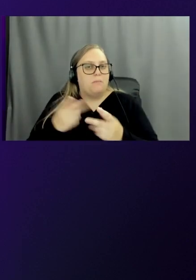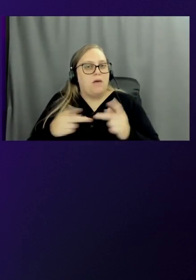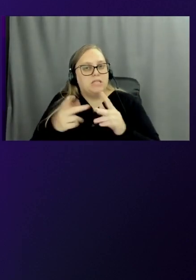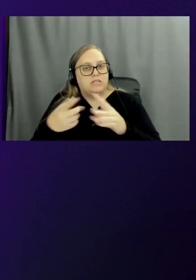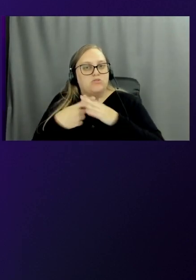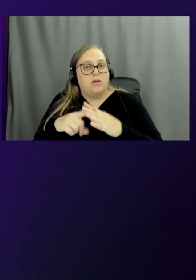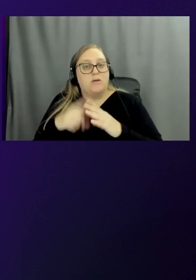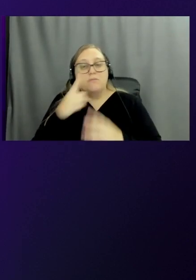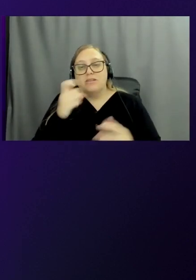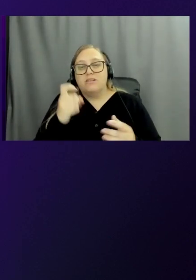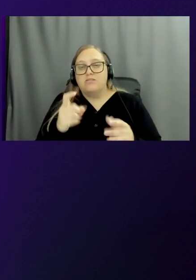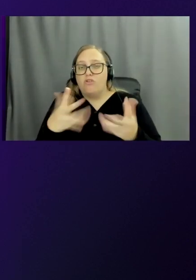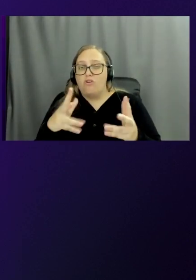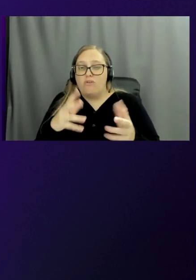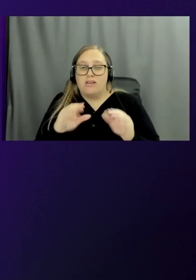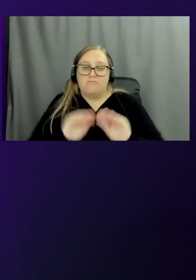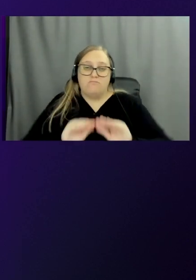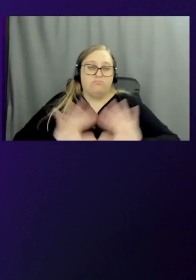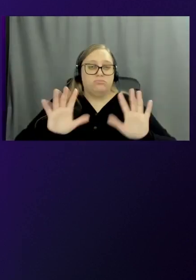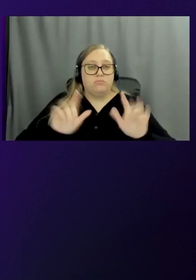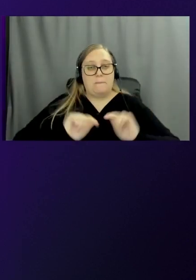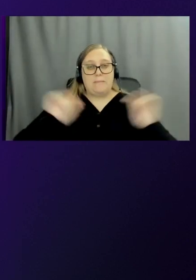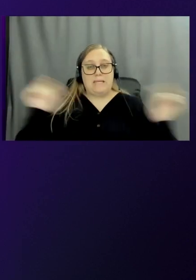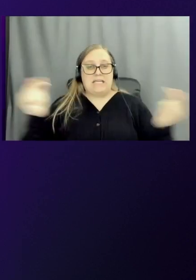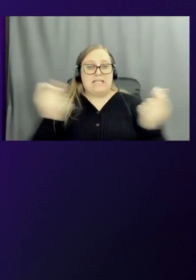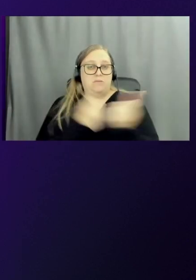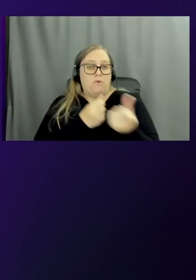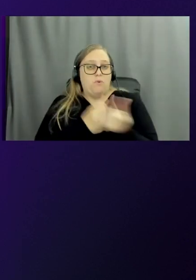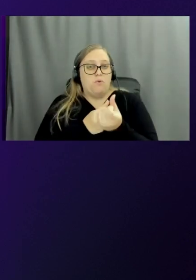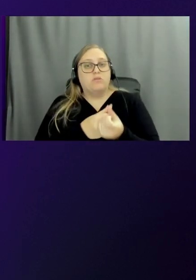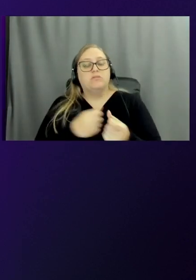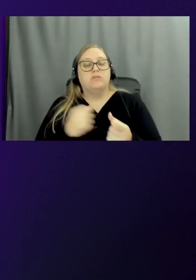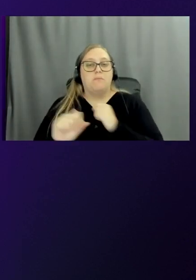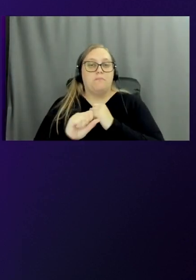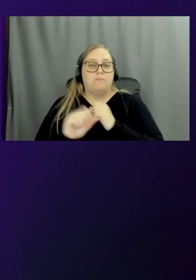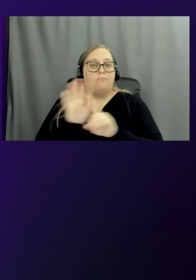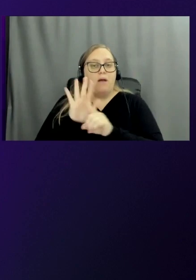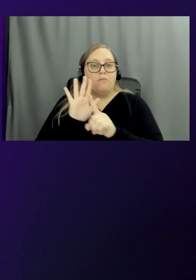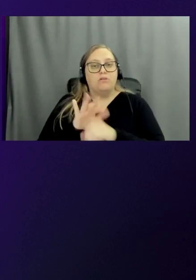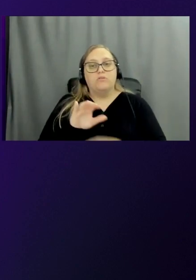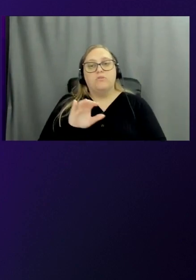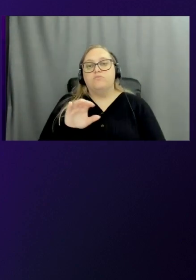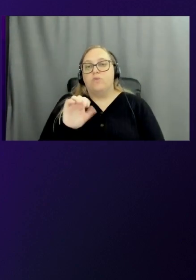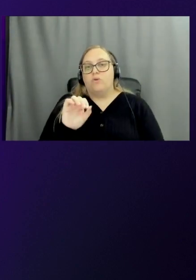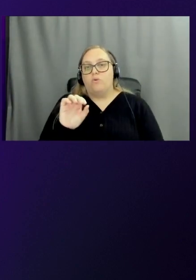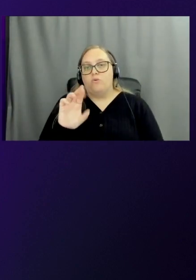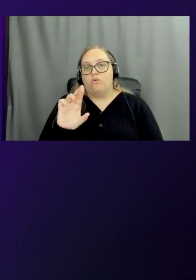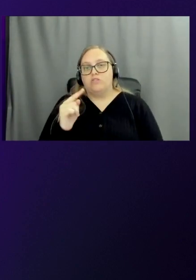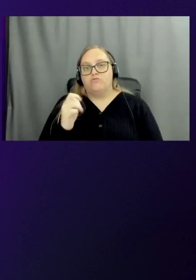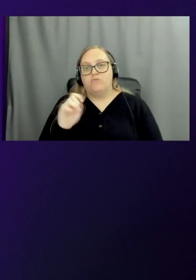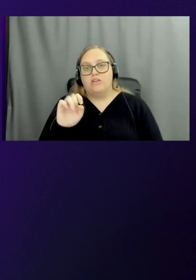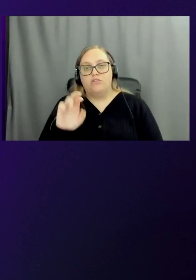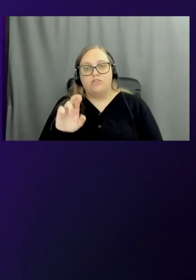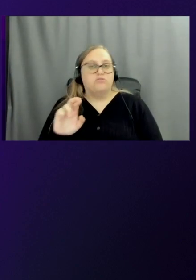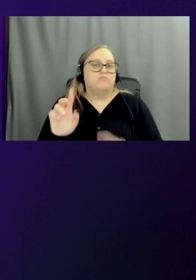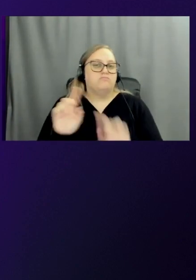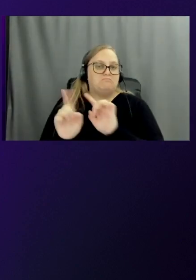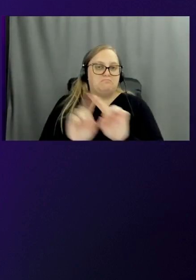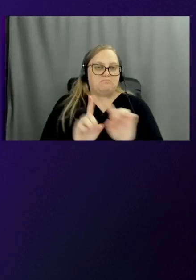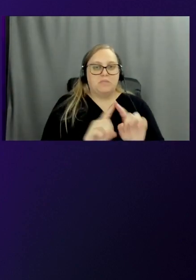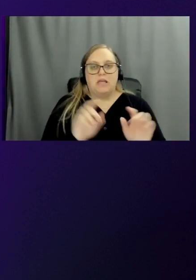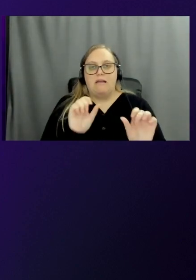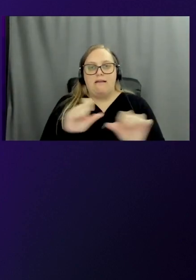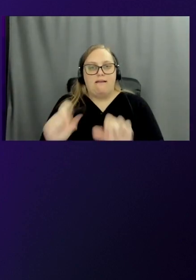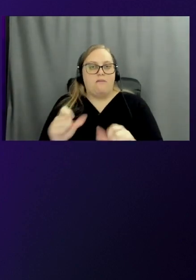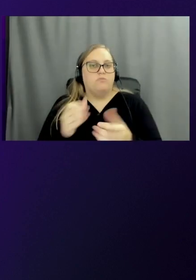broad multi-architecture support across popular orchestrators and image registries that enable customers to run their containers on